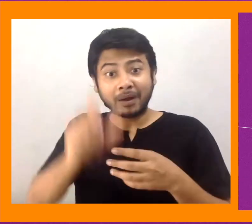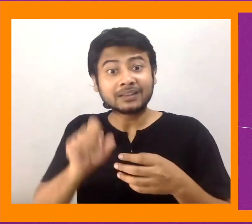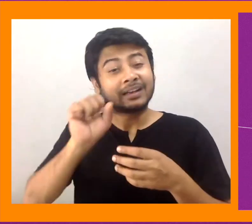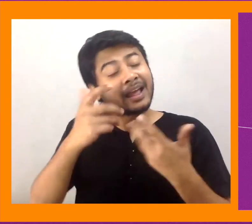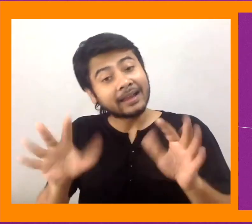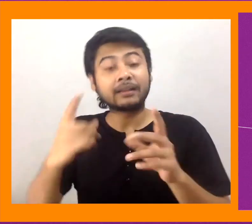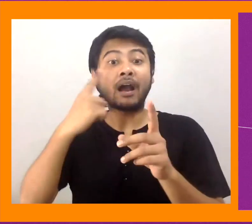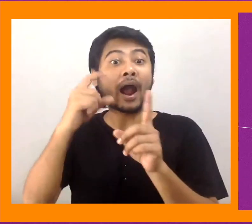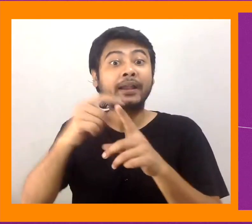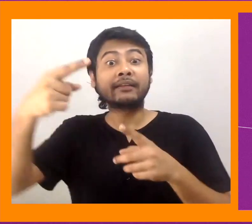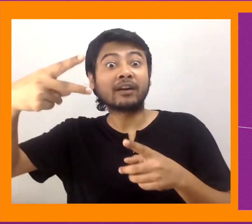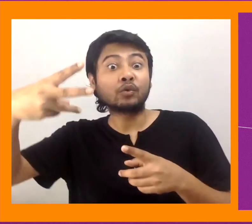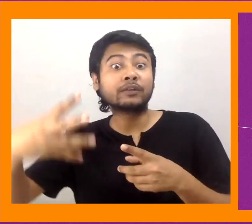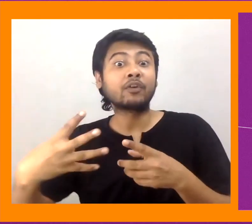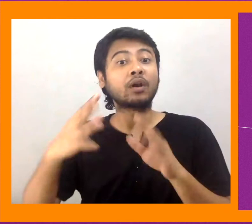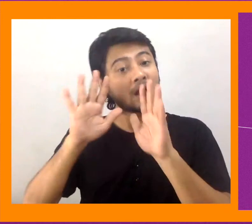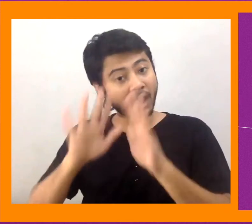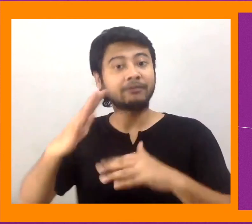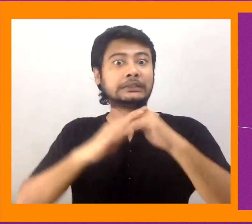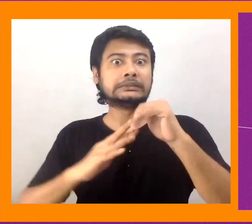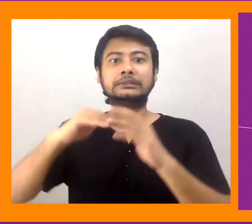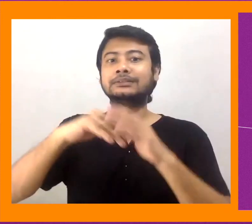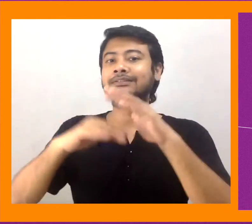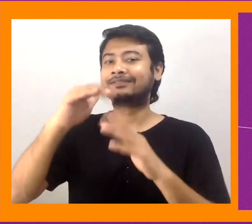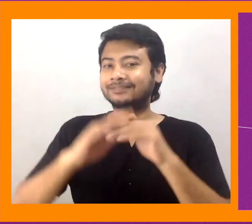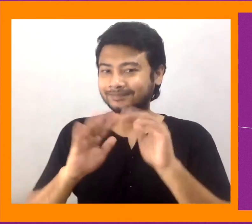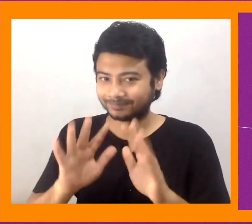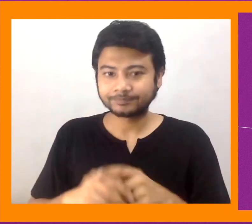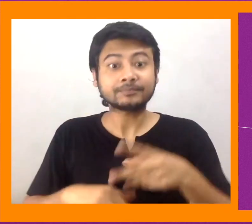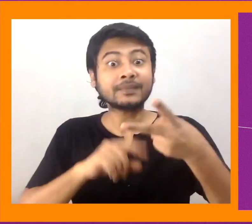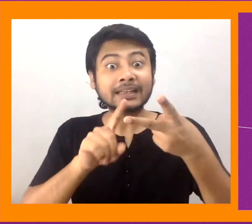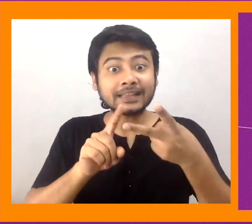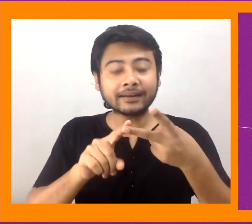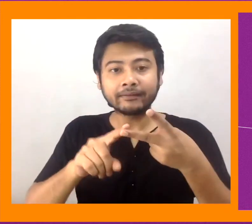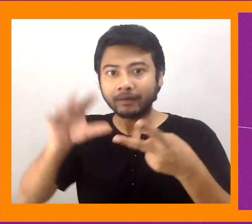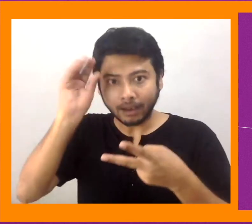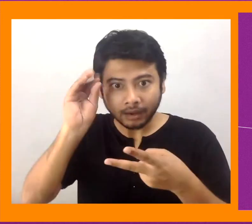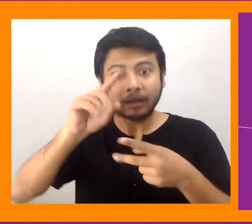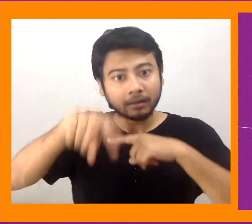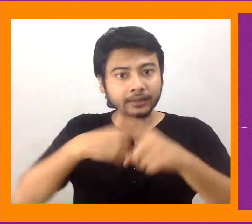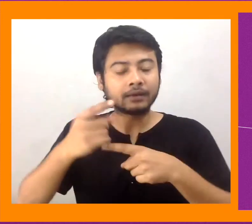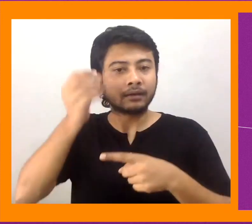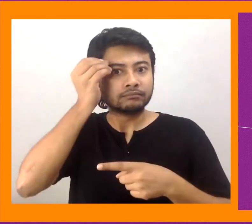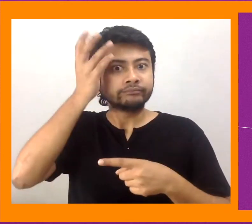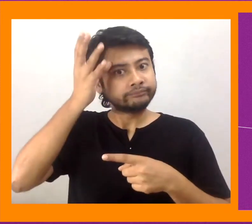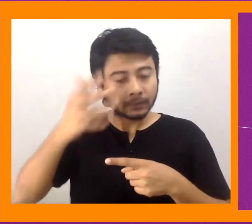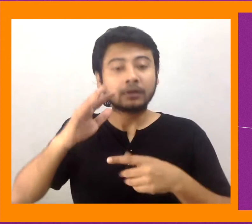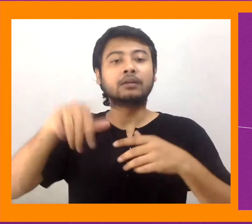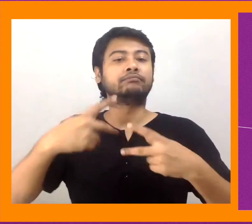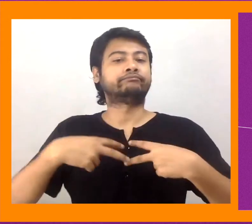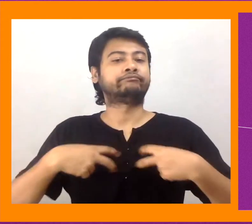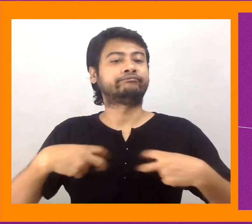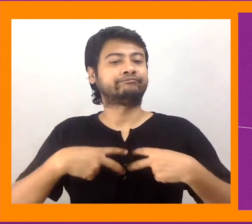an intersectional framework or lens in our life. The second step would involve introspection and